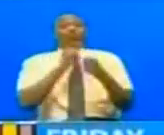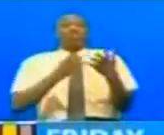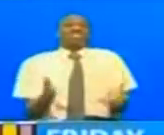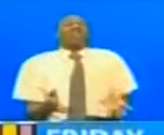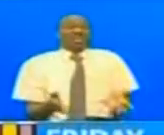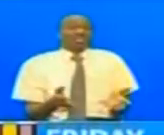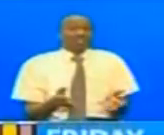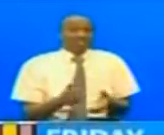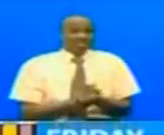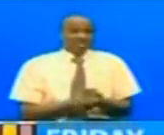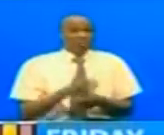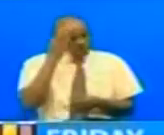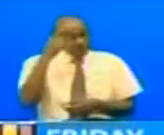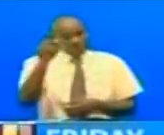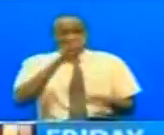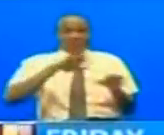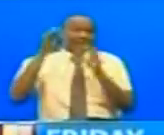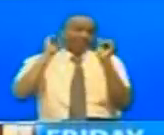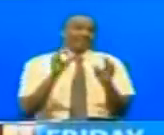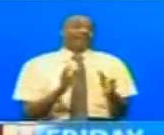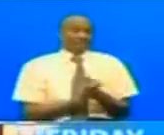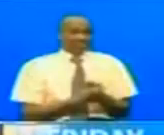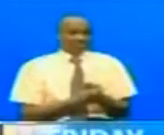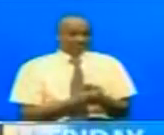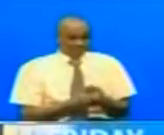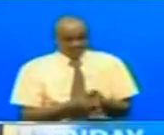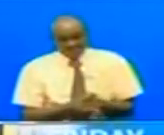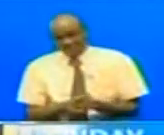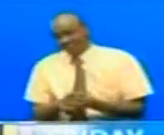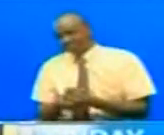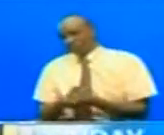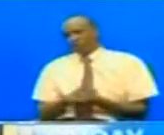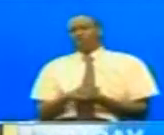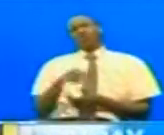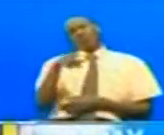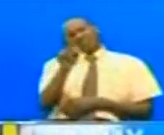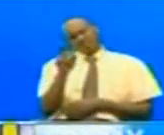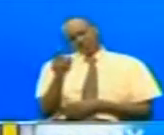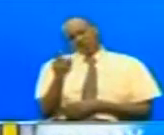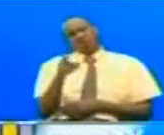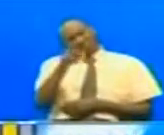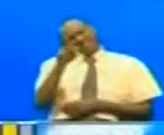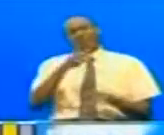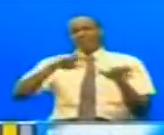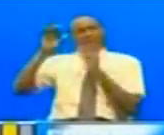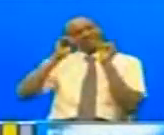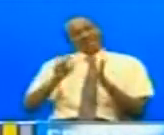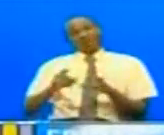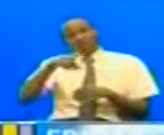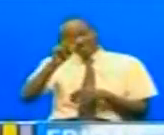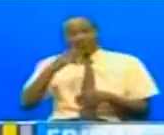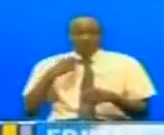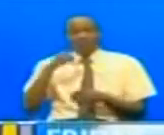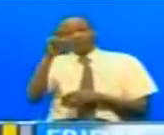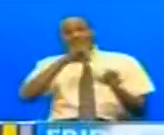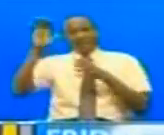you know, you have been out of parliament. Yes. So, I mean, how has it been for you being out of parliament? Do you watch sometimes